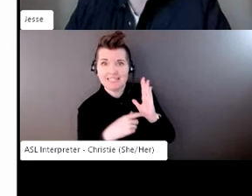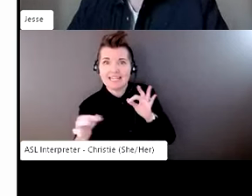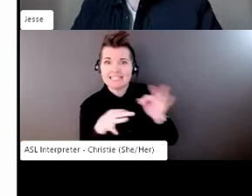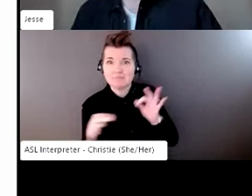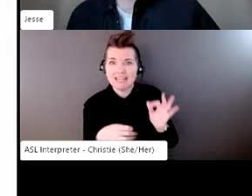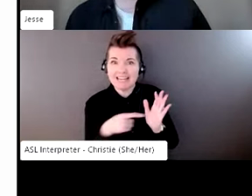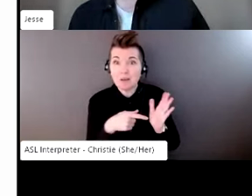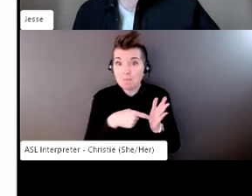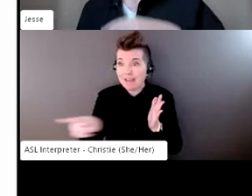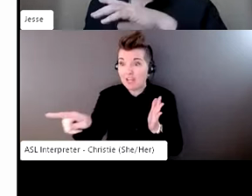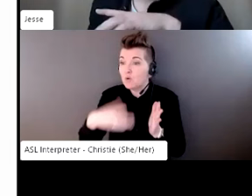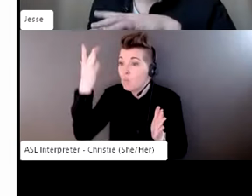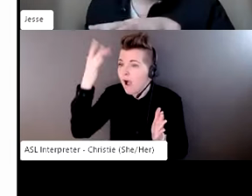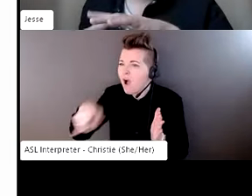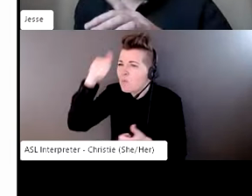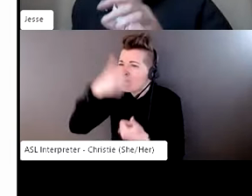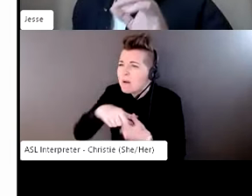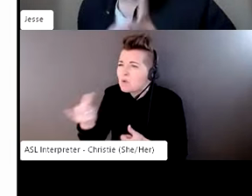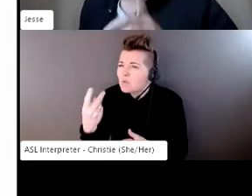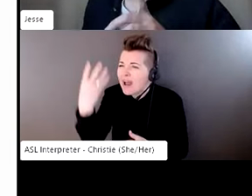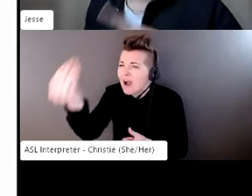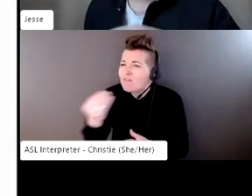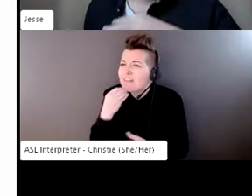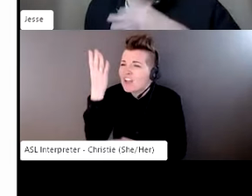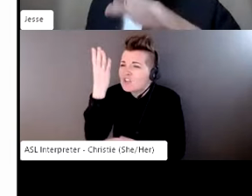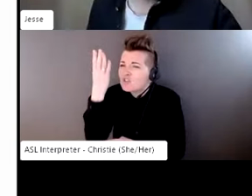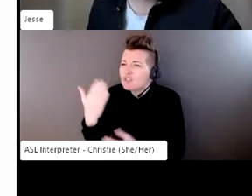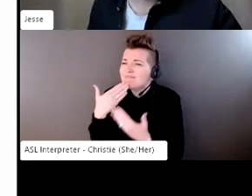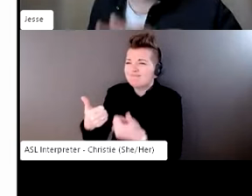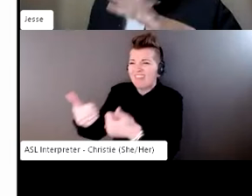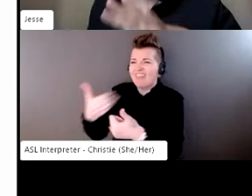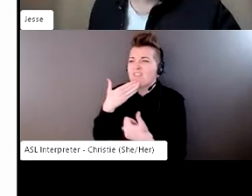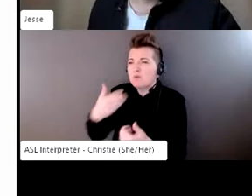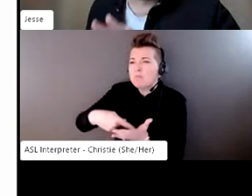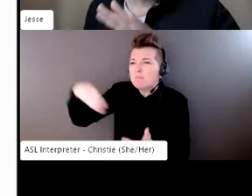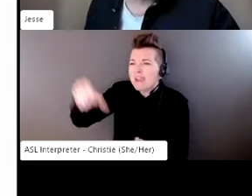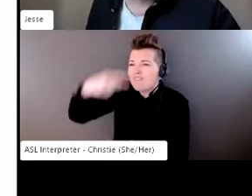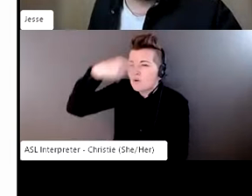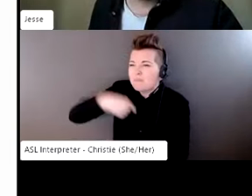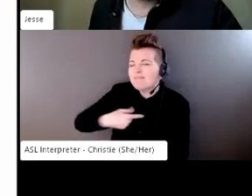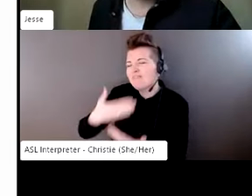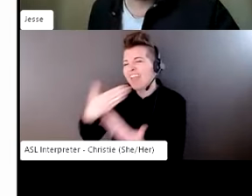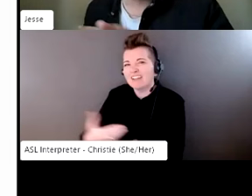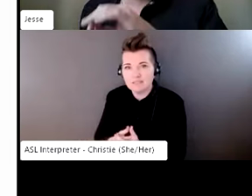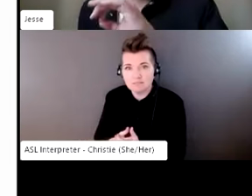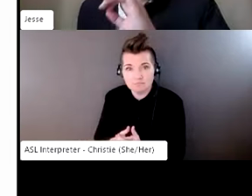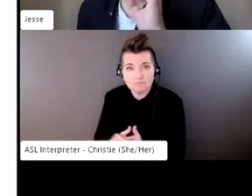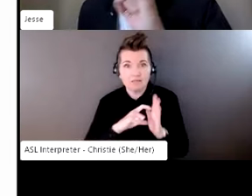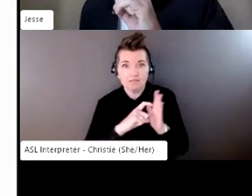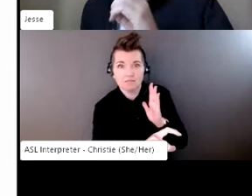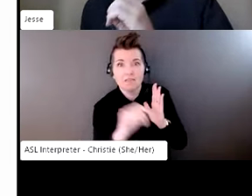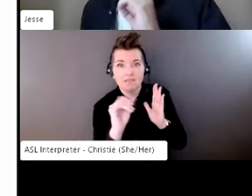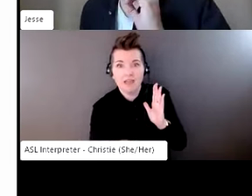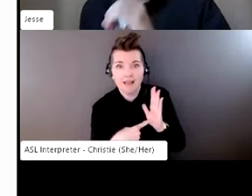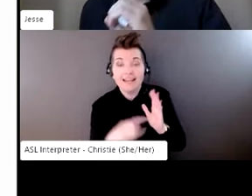Thanks for covering me. And one thing to note, and even if you're someone that's a pro that already sends e-transfers,